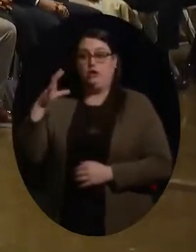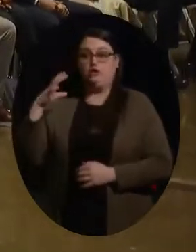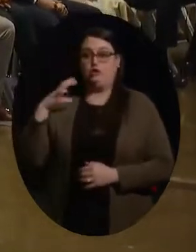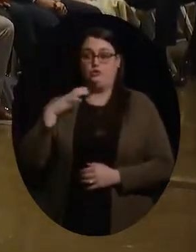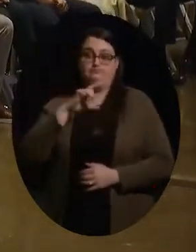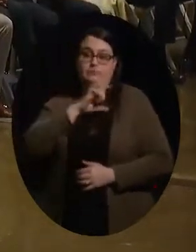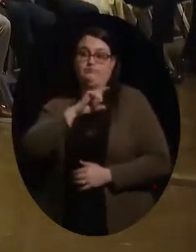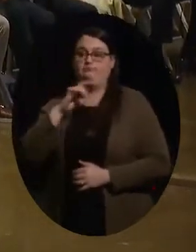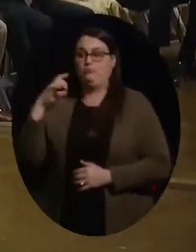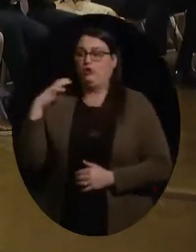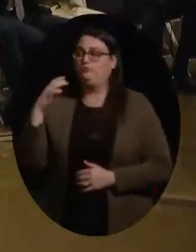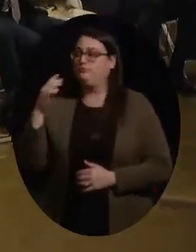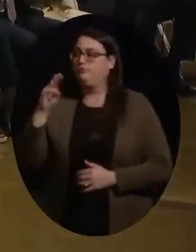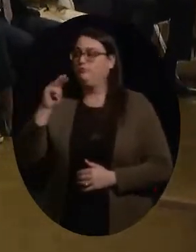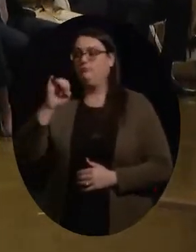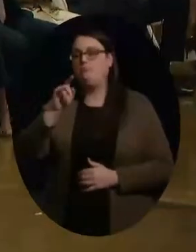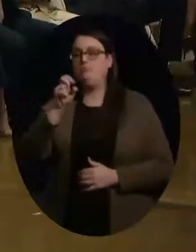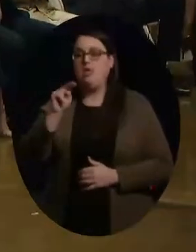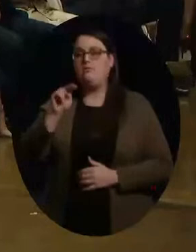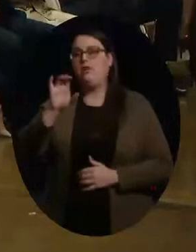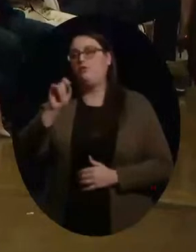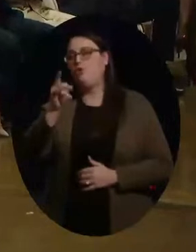Carter.